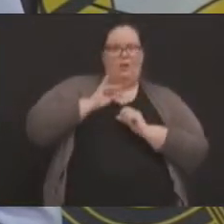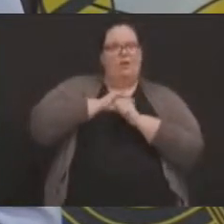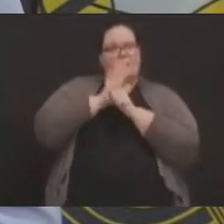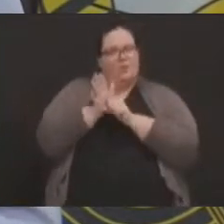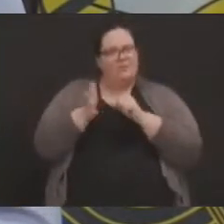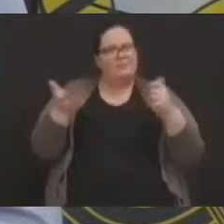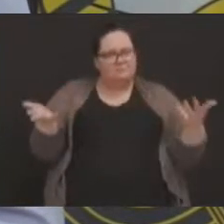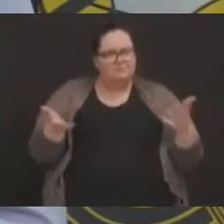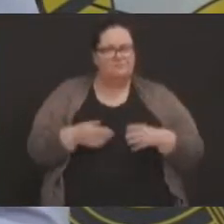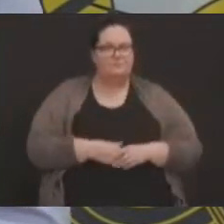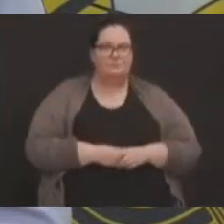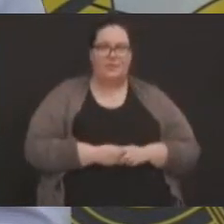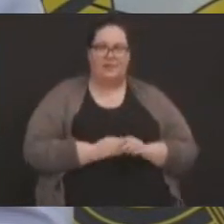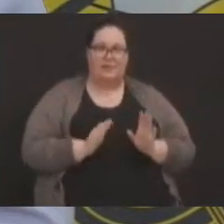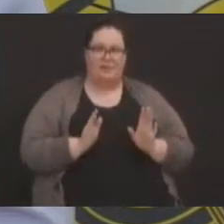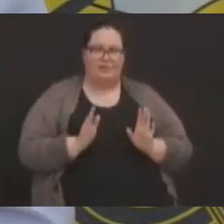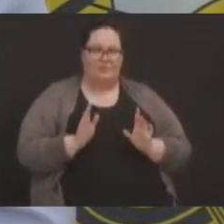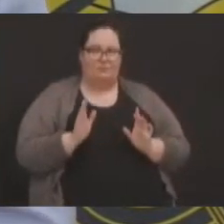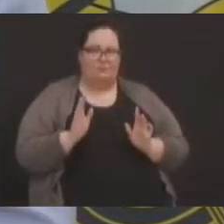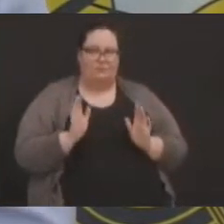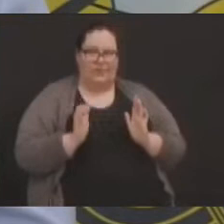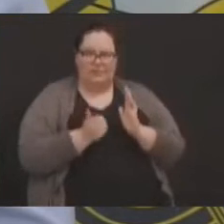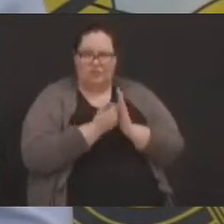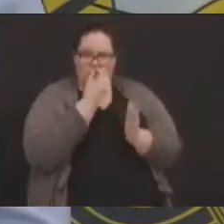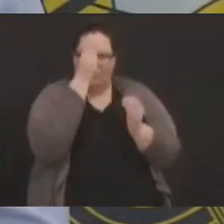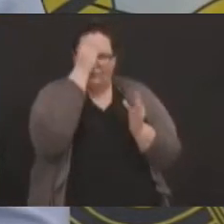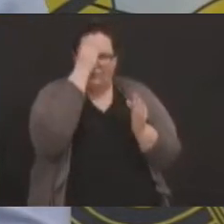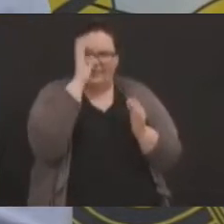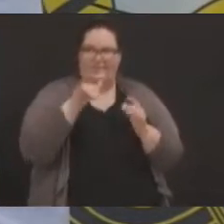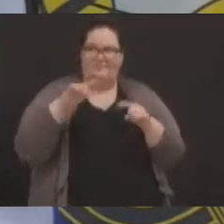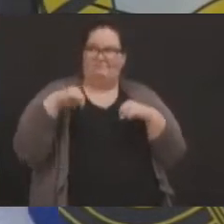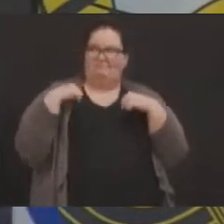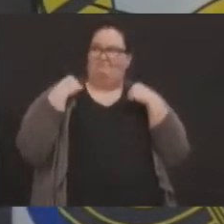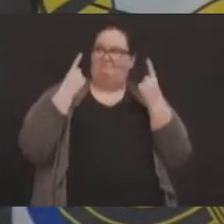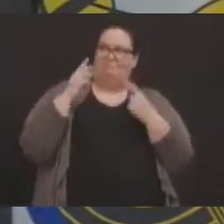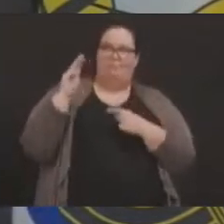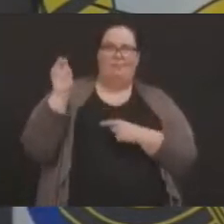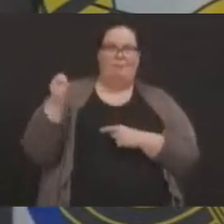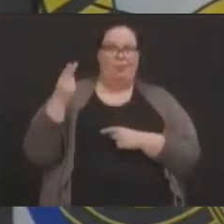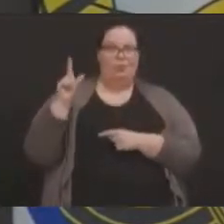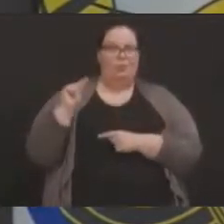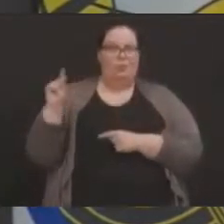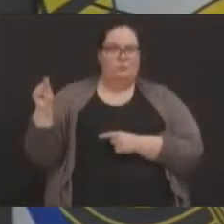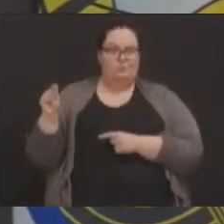show. You have them on a screen? Okay.